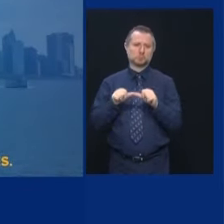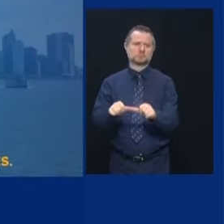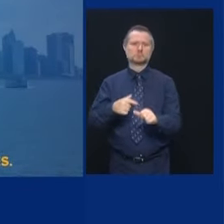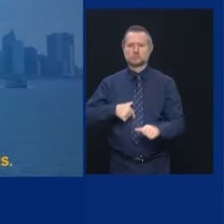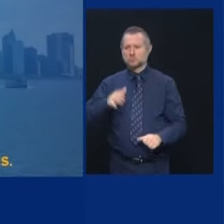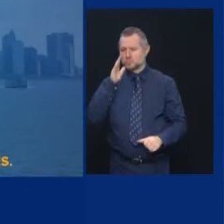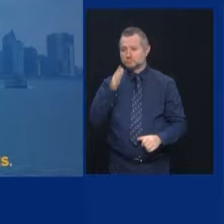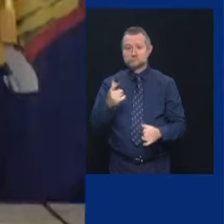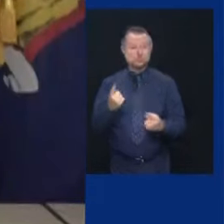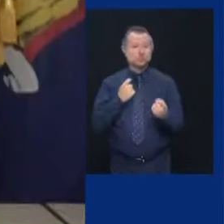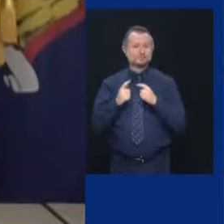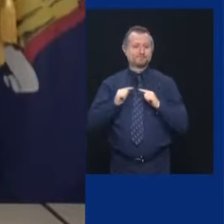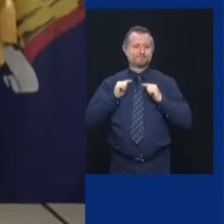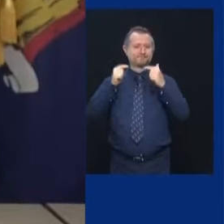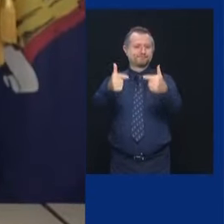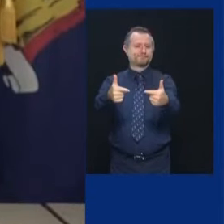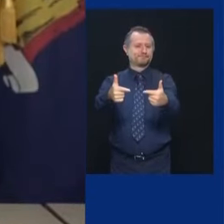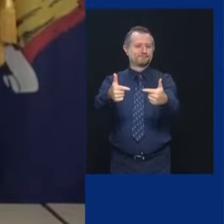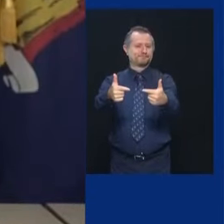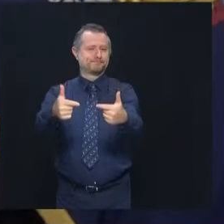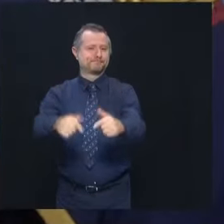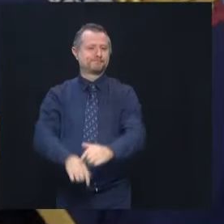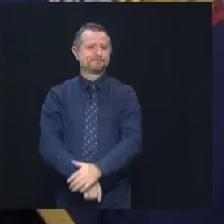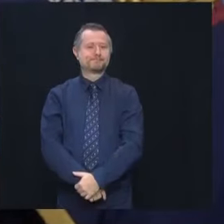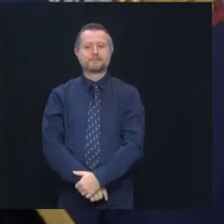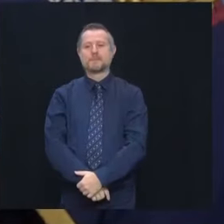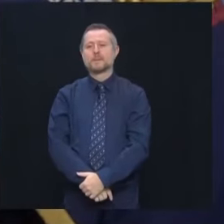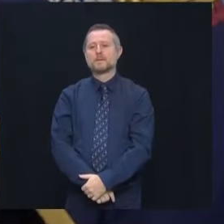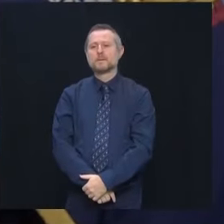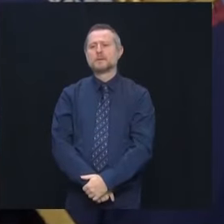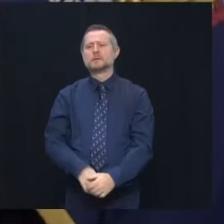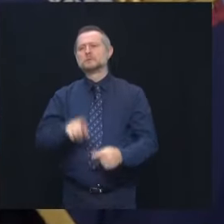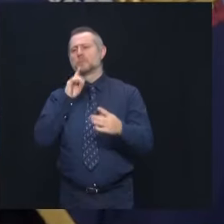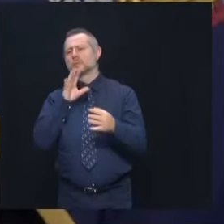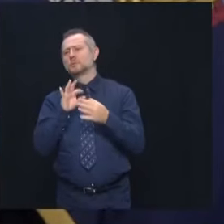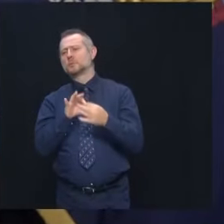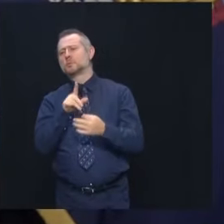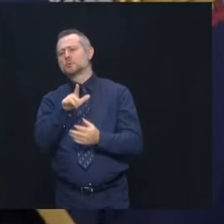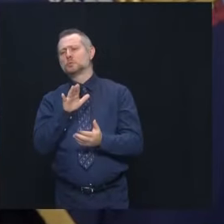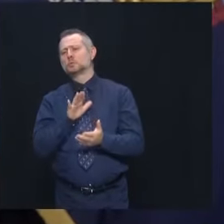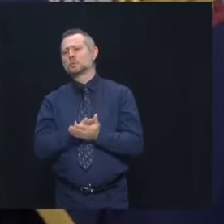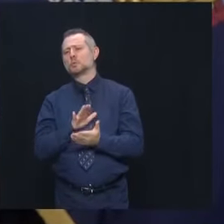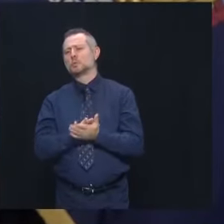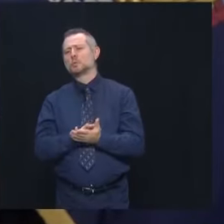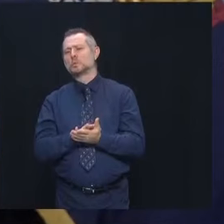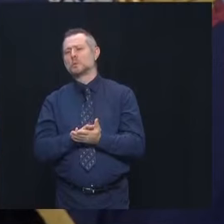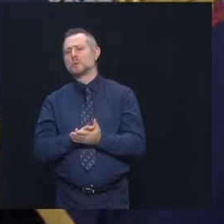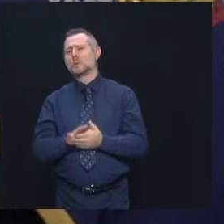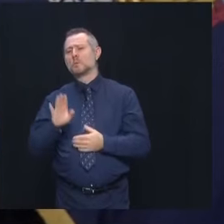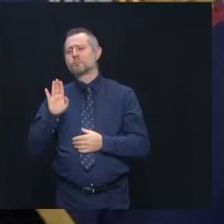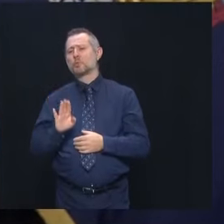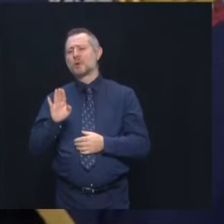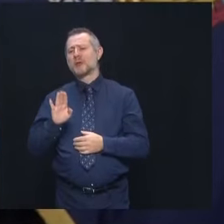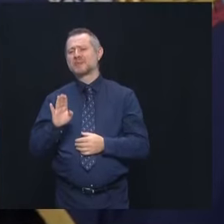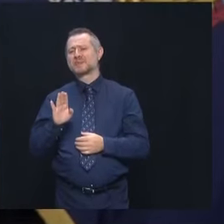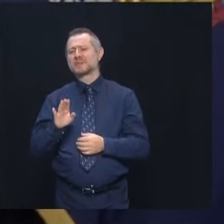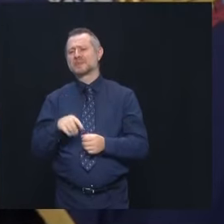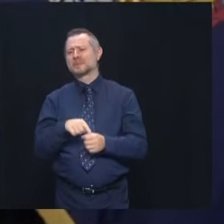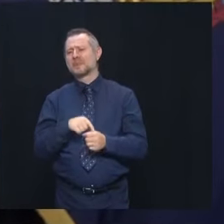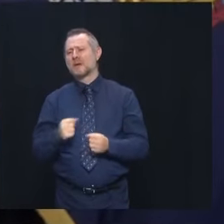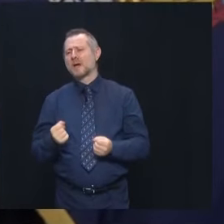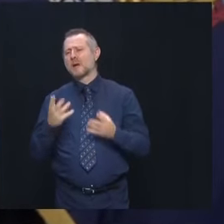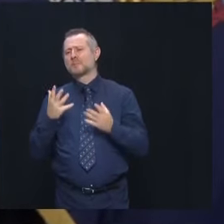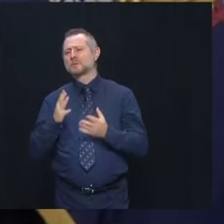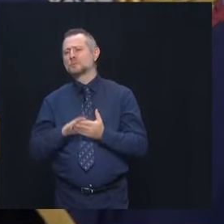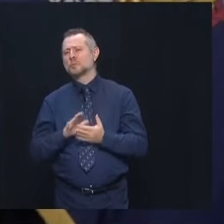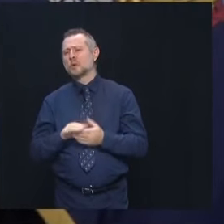Questions? Schools specifically, do you have a sense of how many that is total in Brooklyn and Queens? What will the duration be? And why did